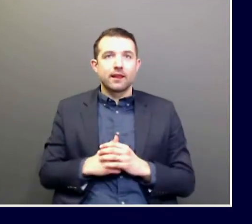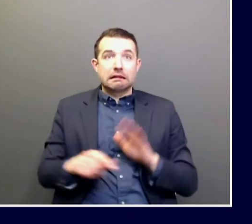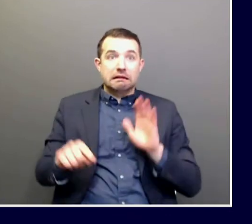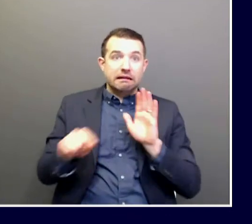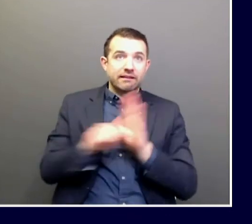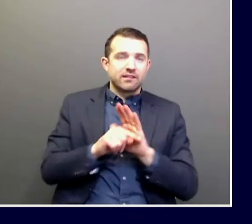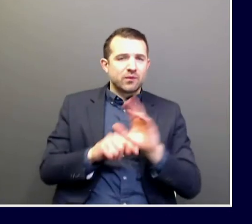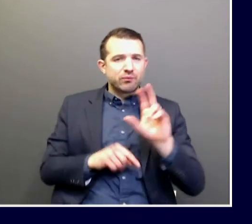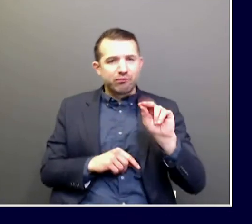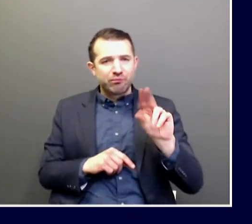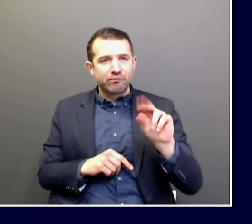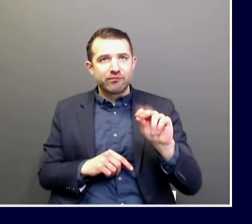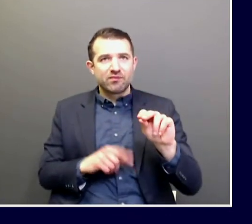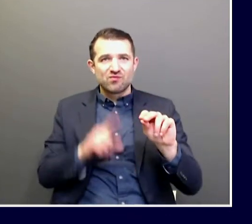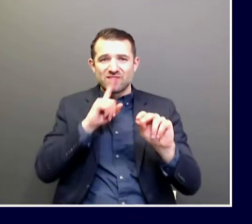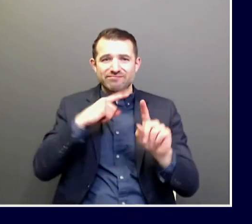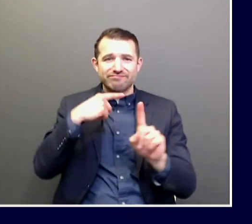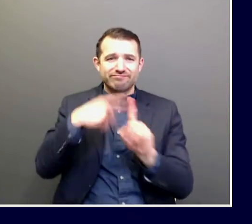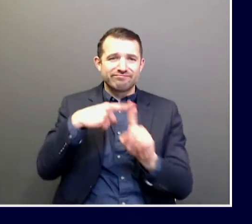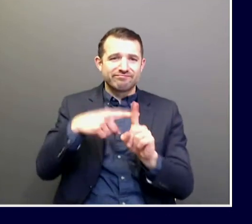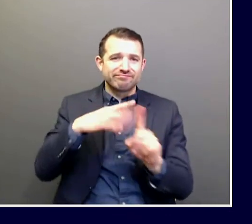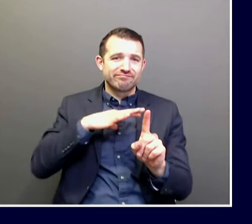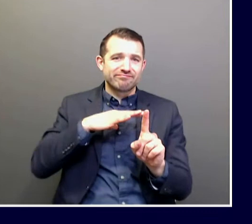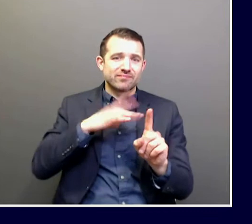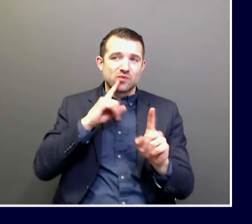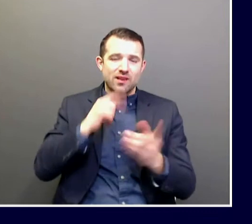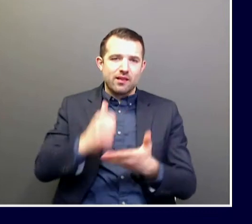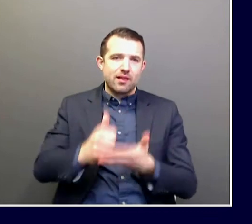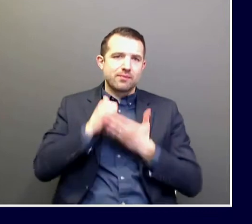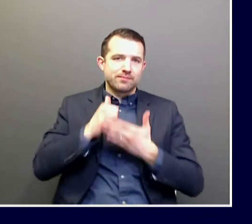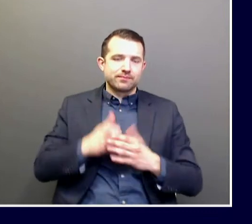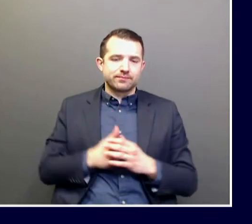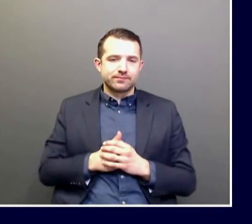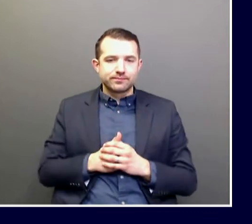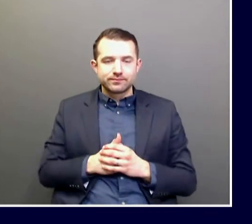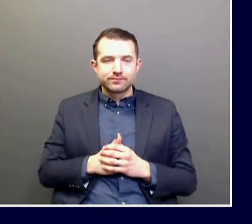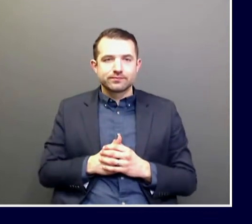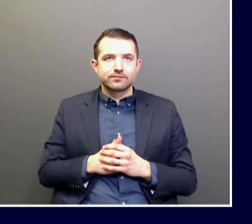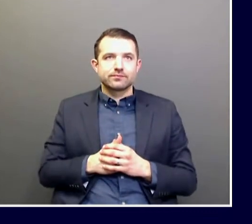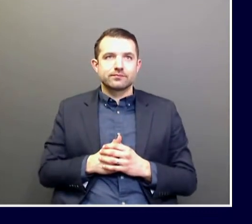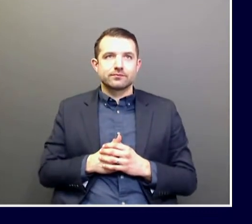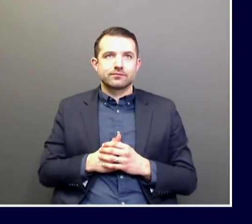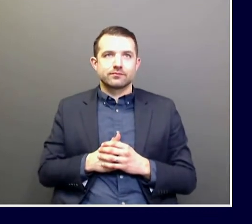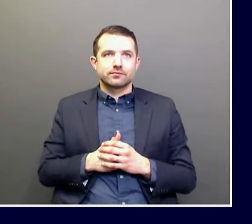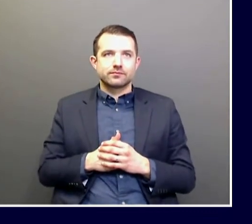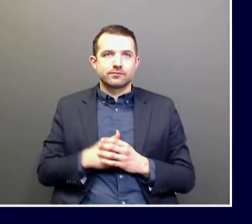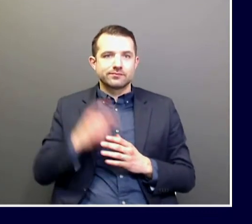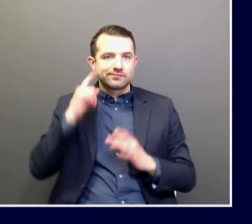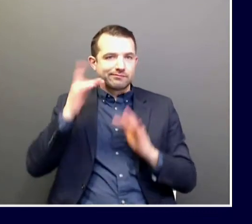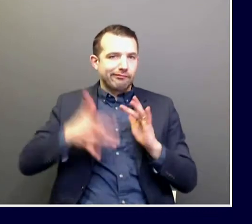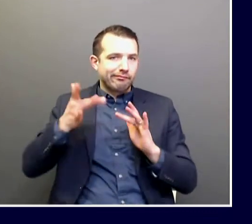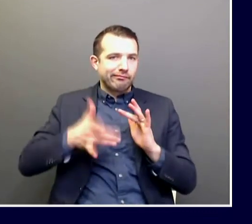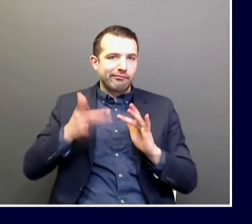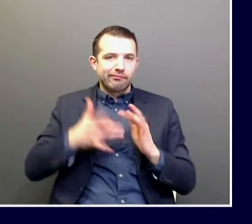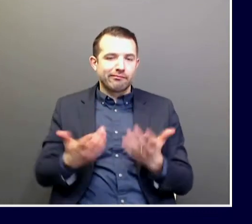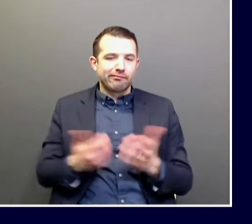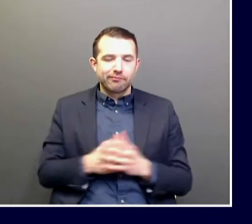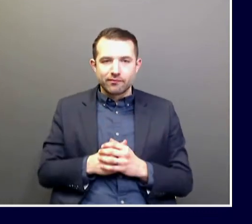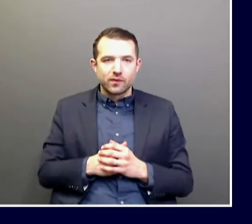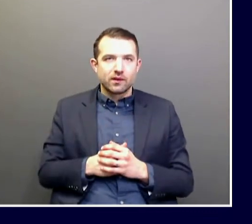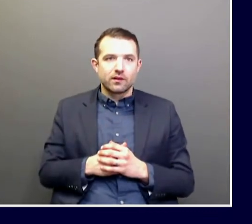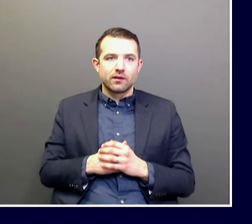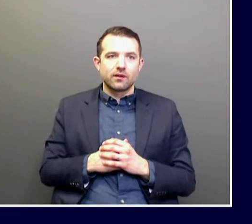strength. Thank you. My second question is, given the impact case numbers continue to have on federal